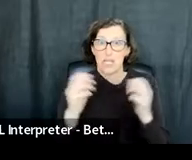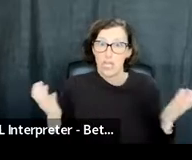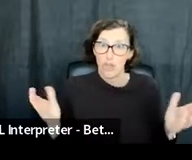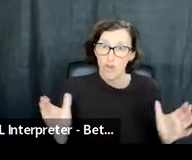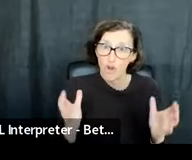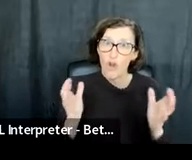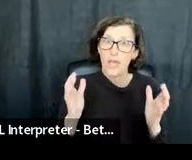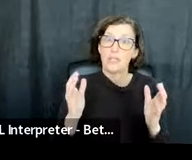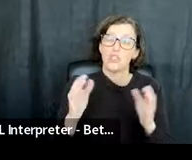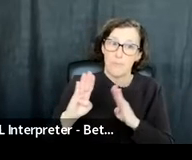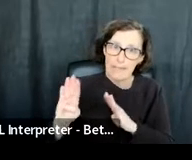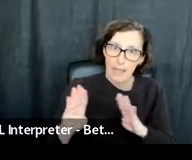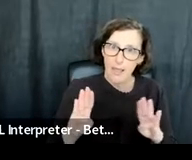and